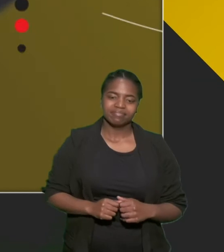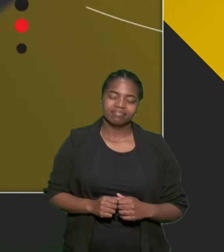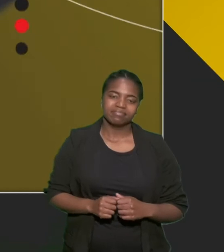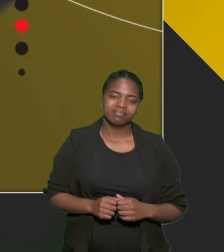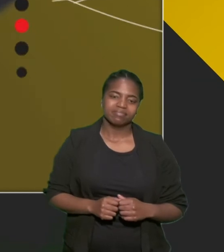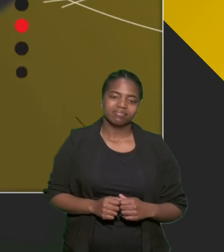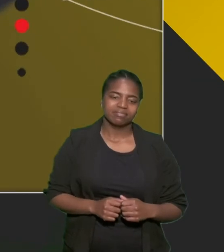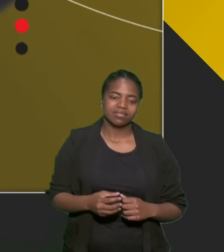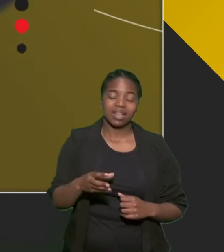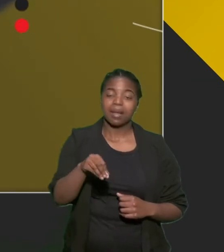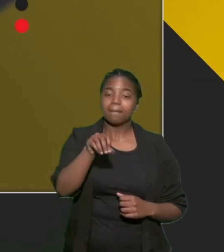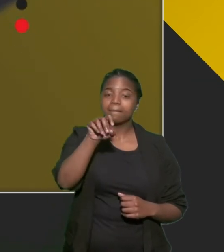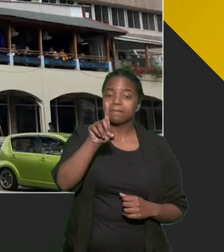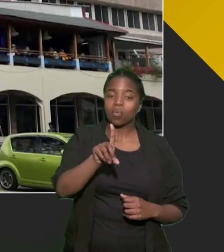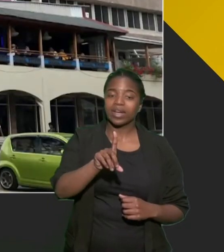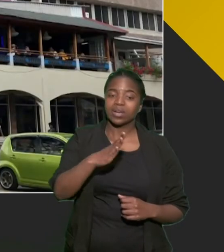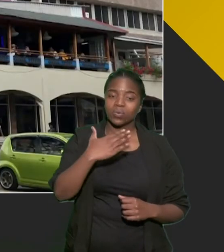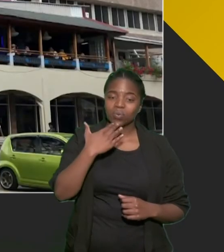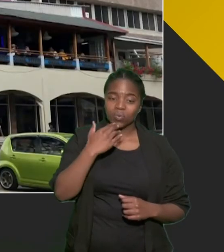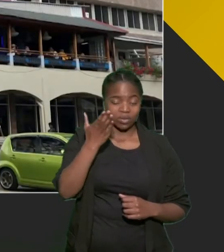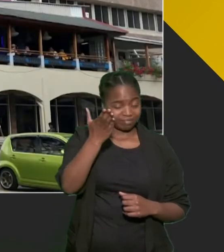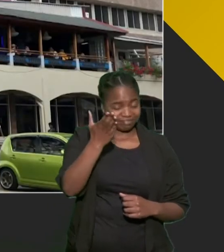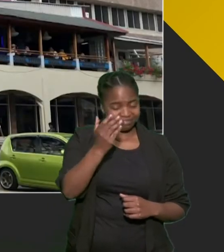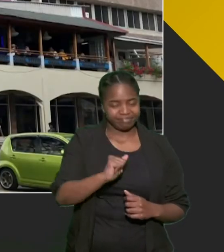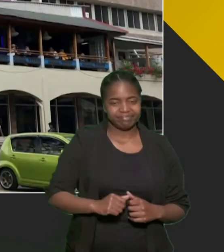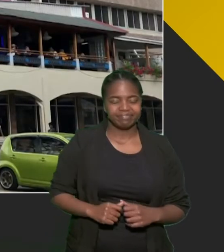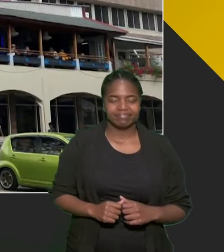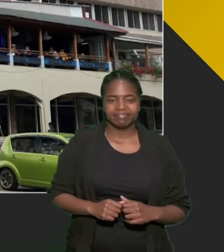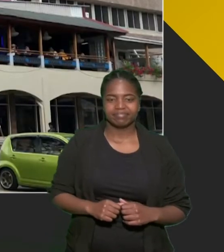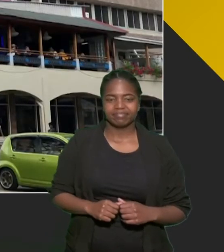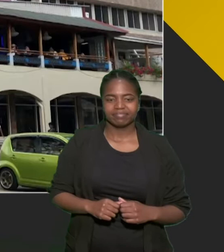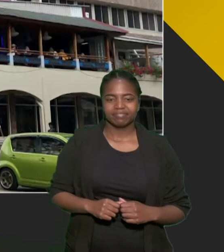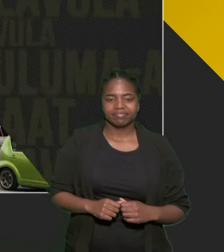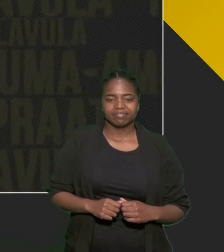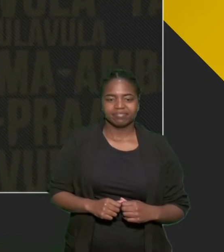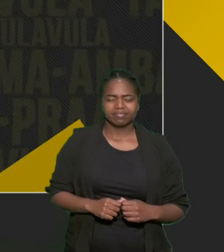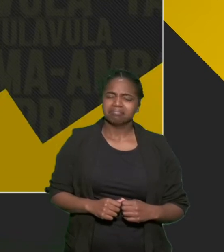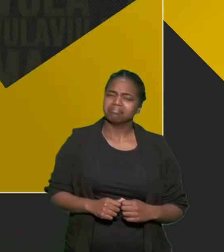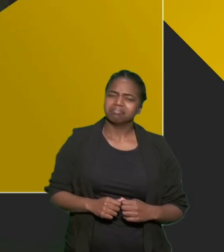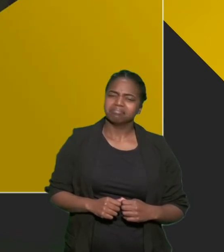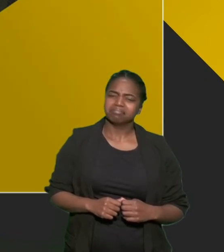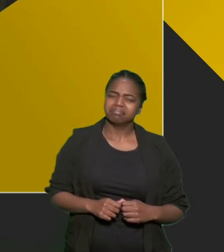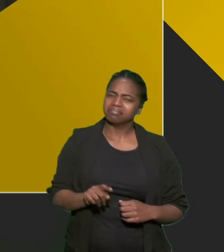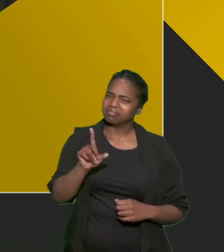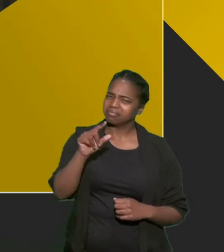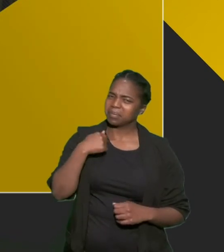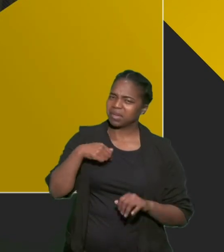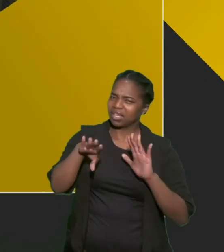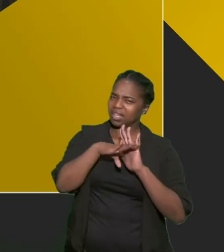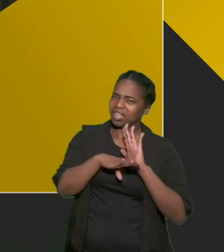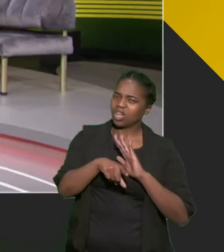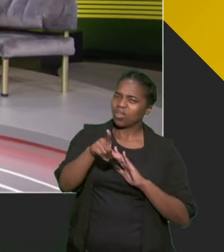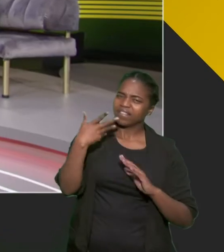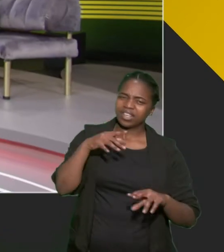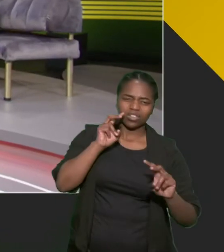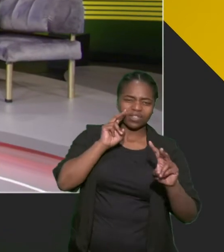And at number 1, it is the Seychelles. Now, looking at these lists, Melody, which are some of the countries that you